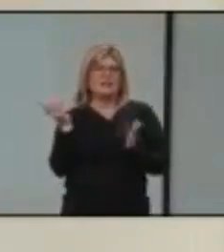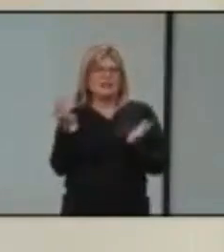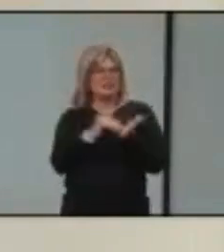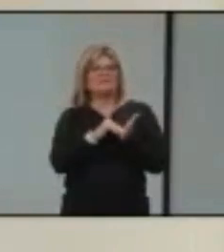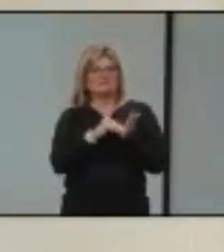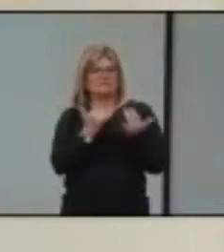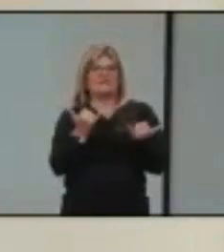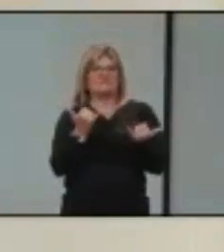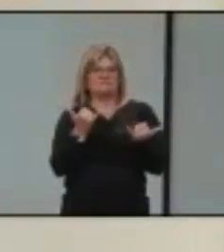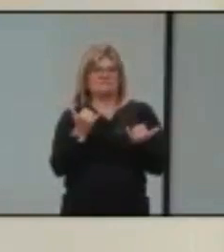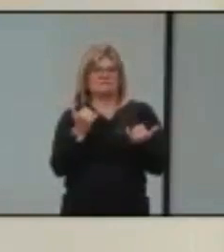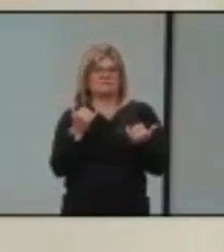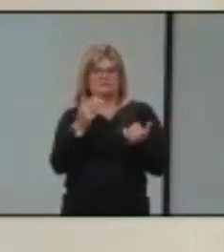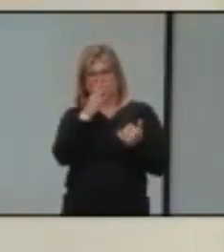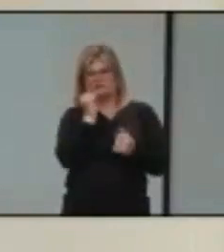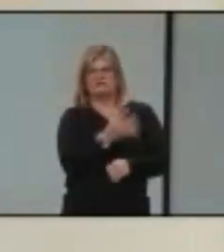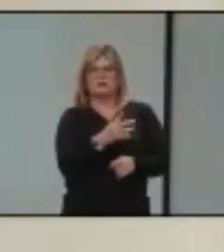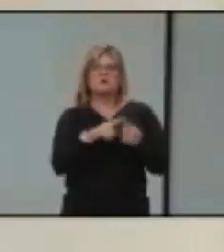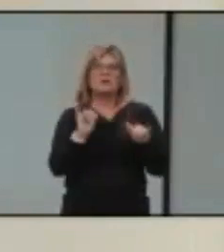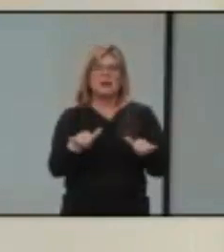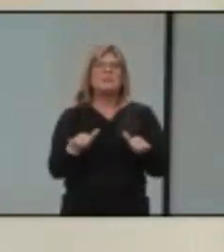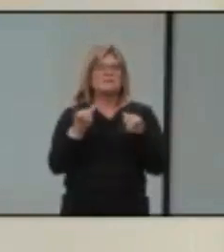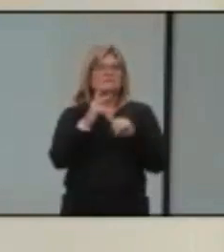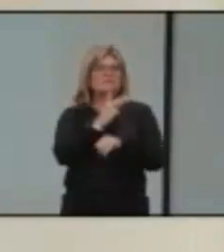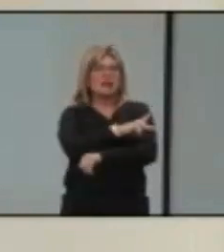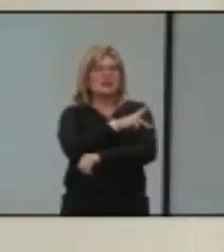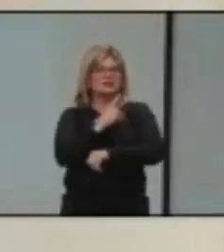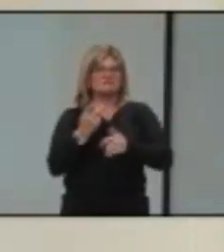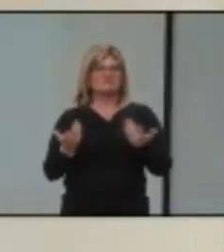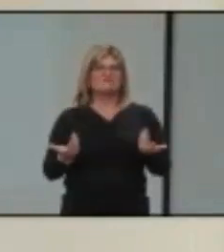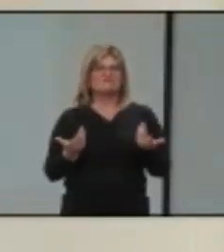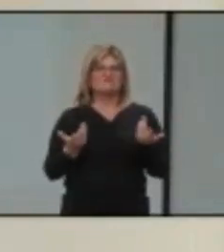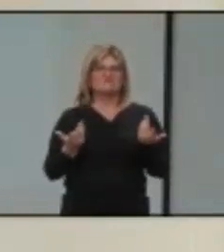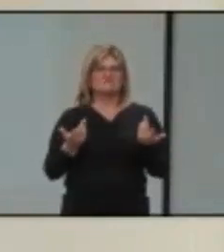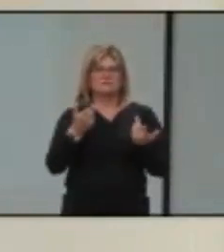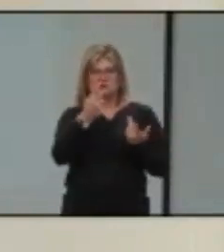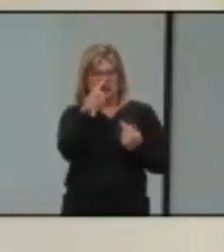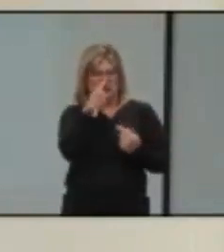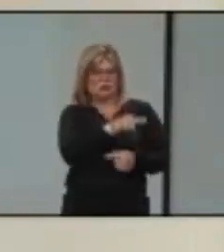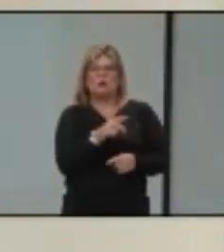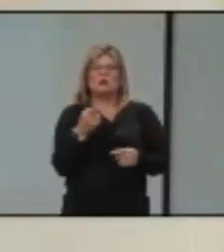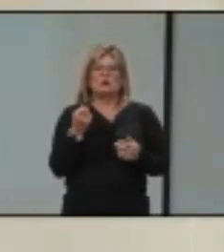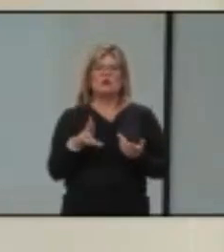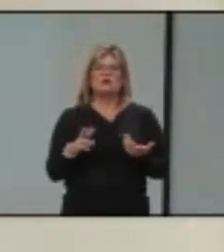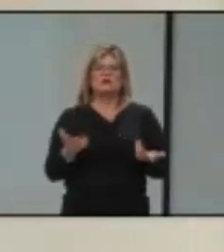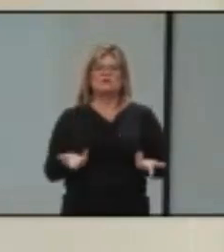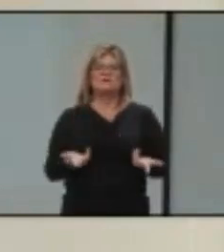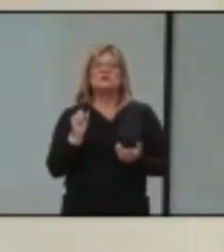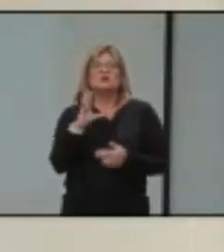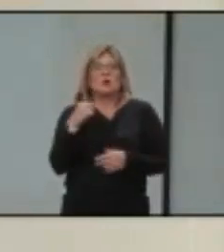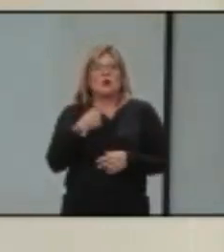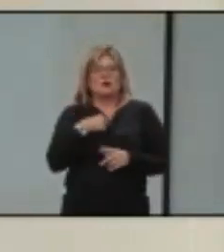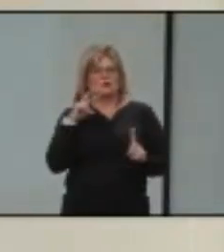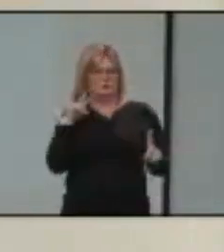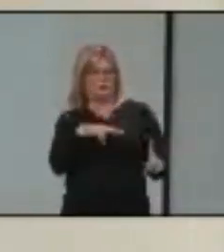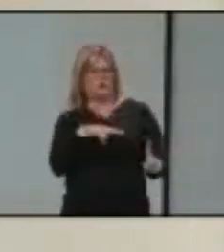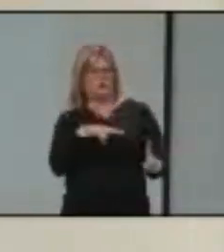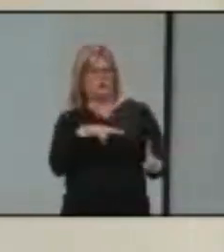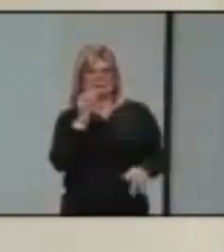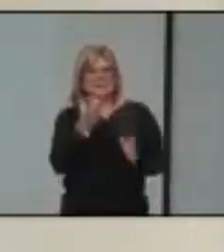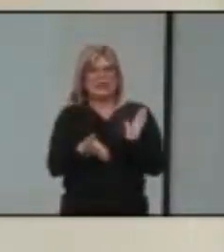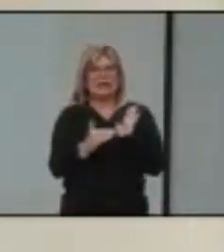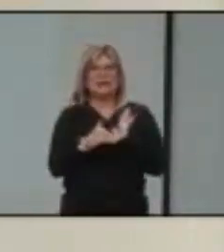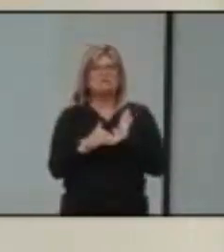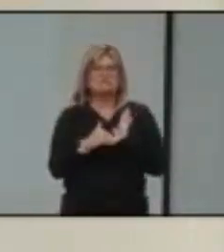mad because now you're dismissing the patient. The only reason why we're all in this room, you're dismissing her. So I looked at her, and